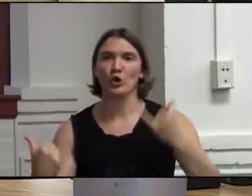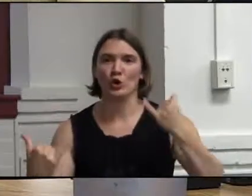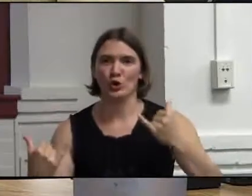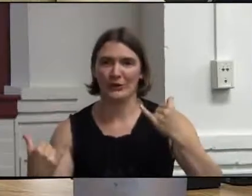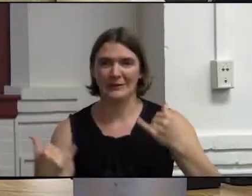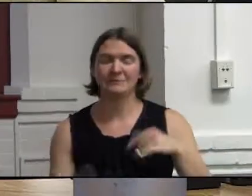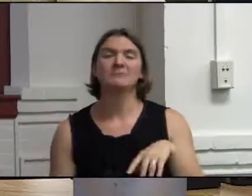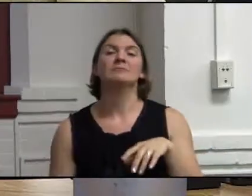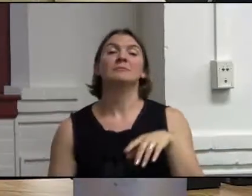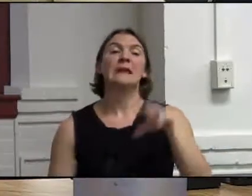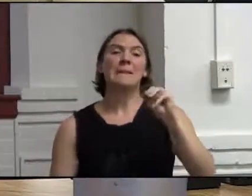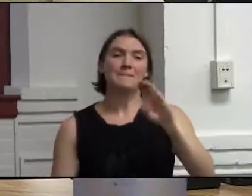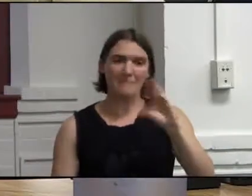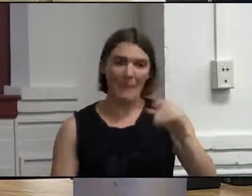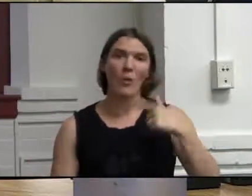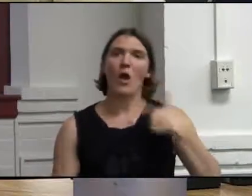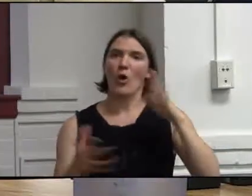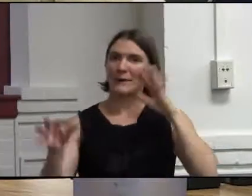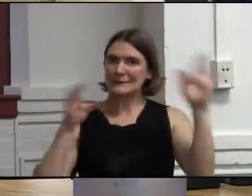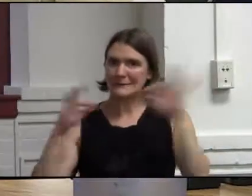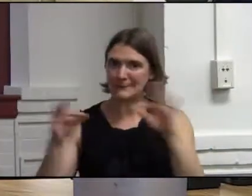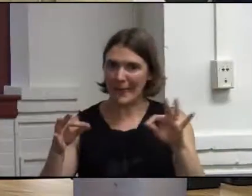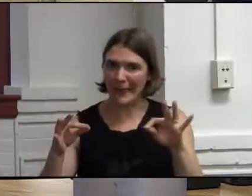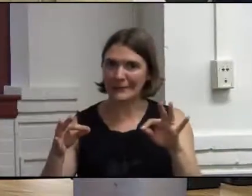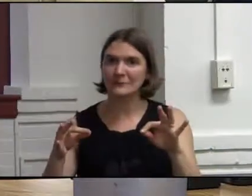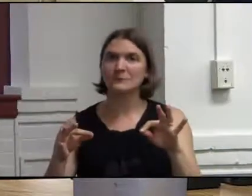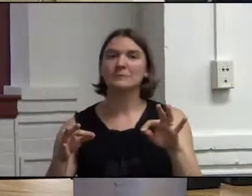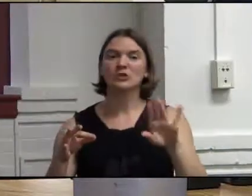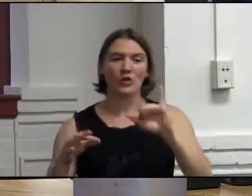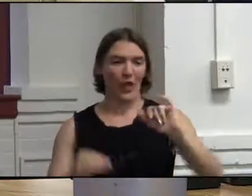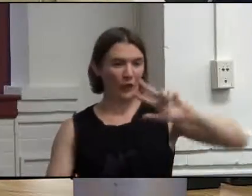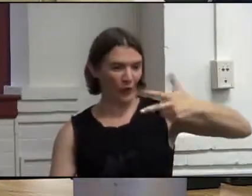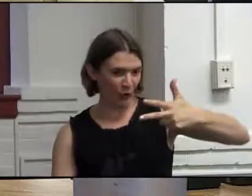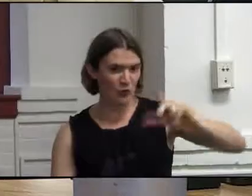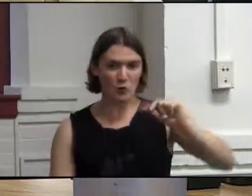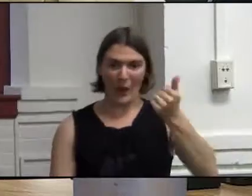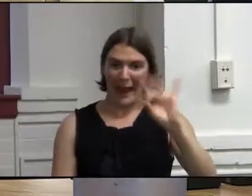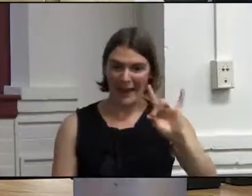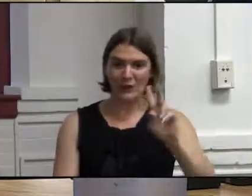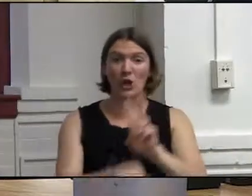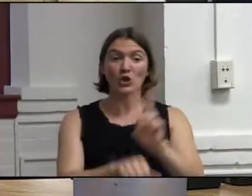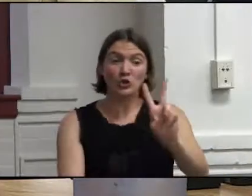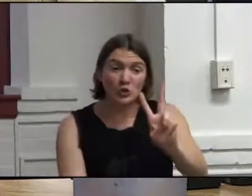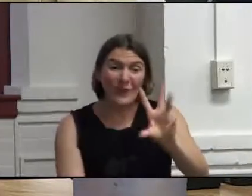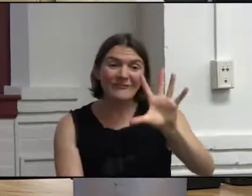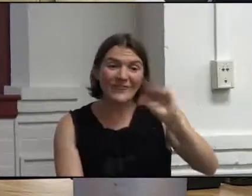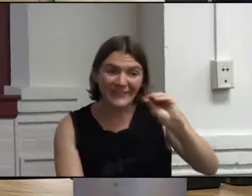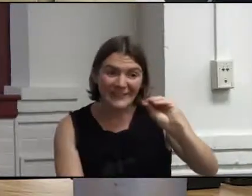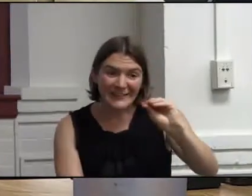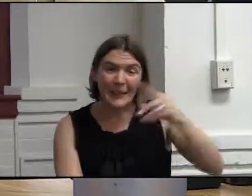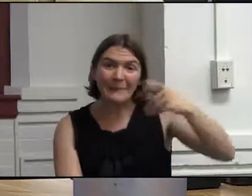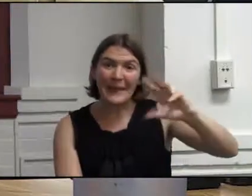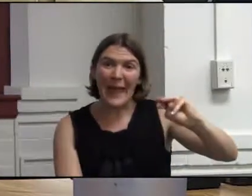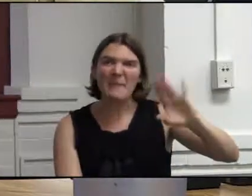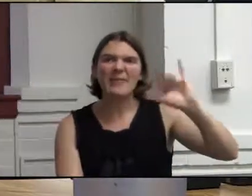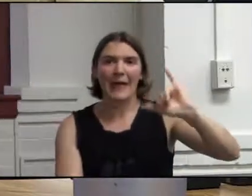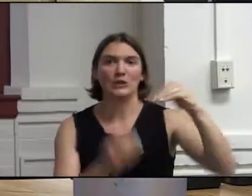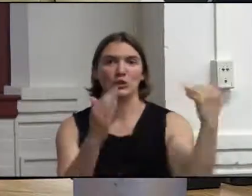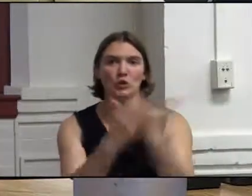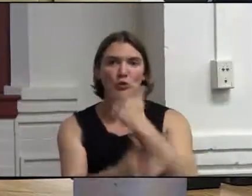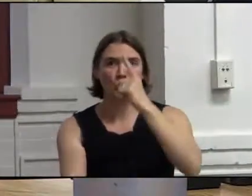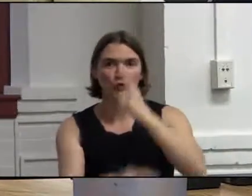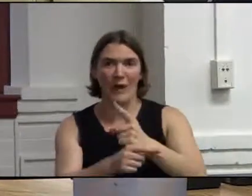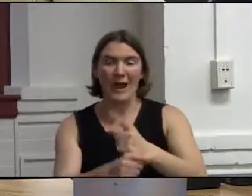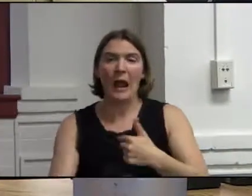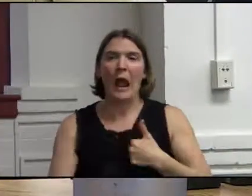attached to a memorandum from me to the Select Board dated July 3rd, 2018 at 2:50 p.m. We